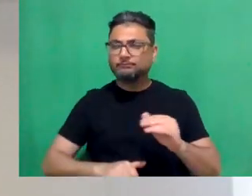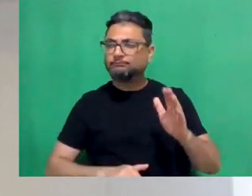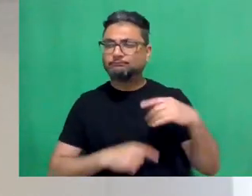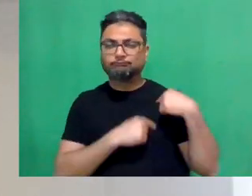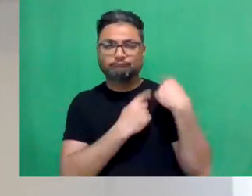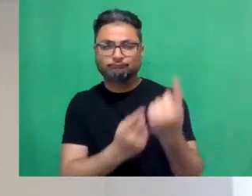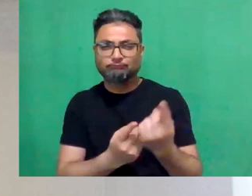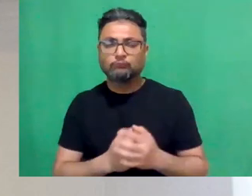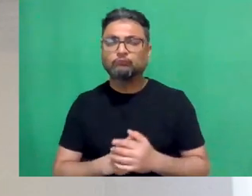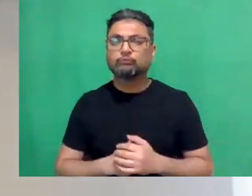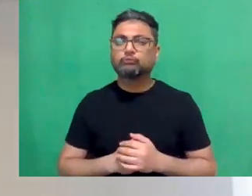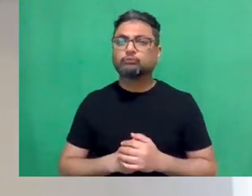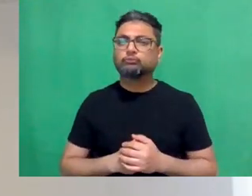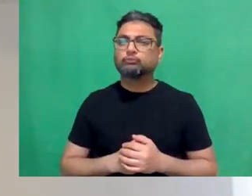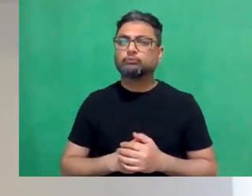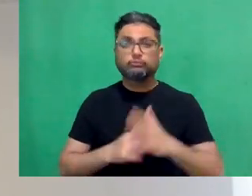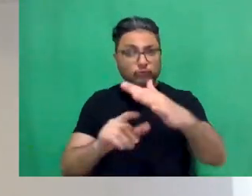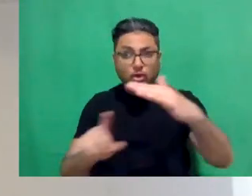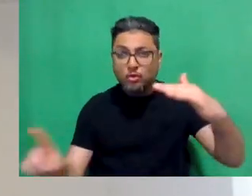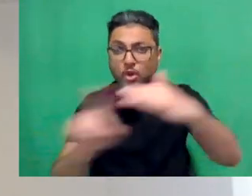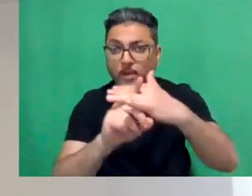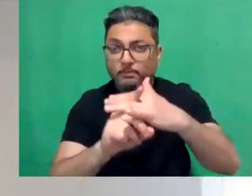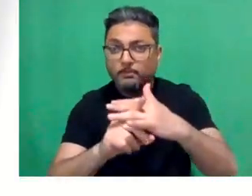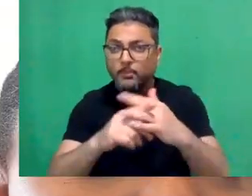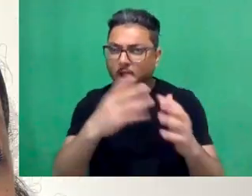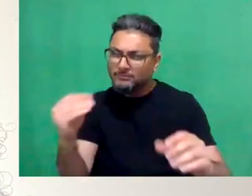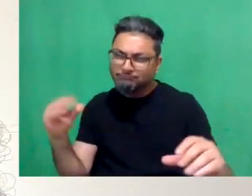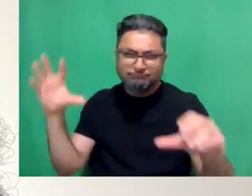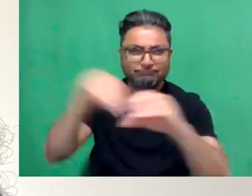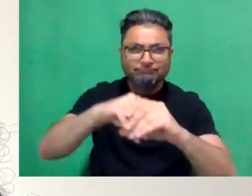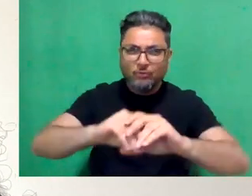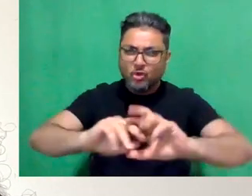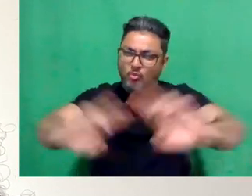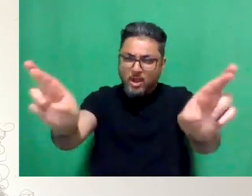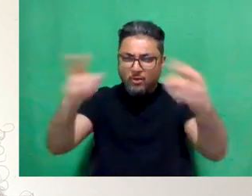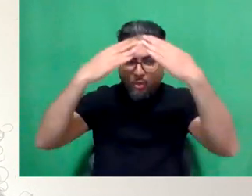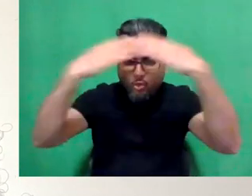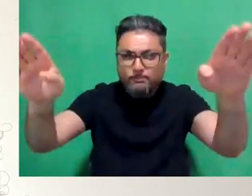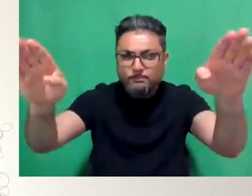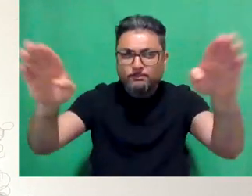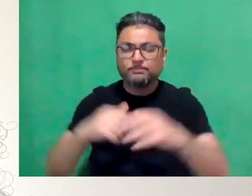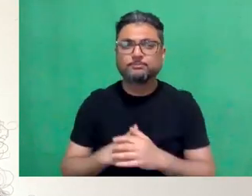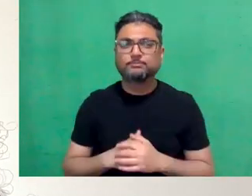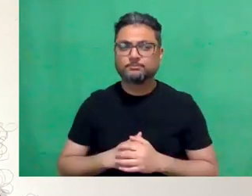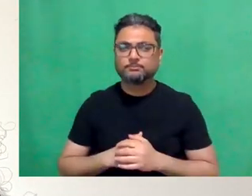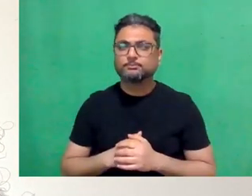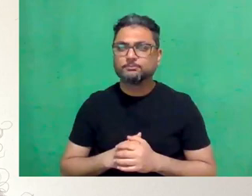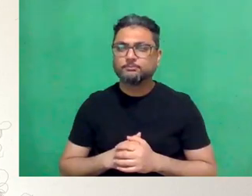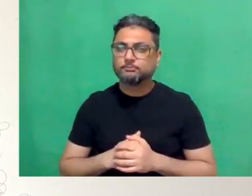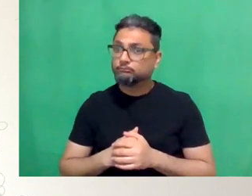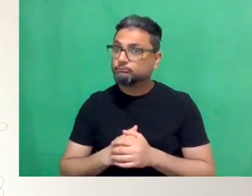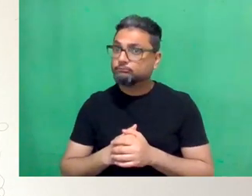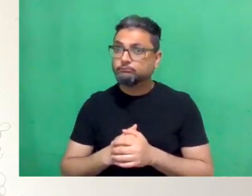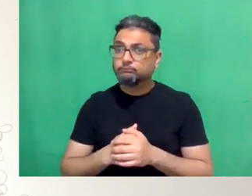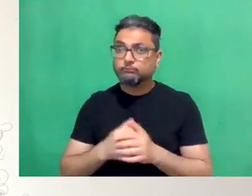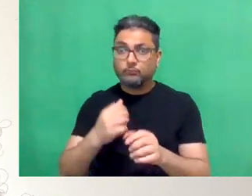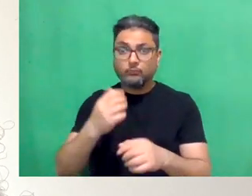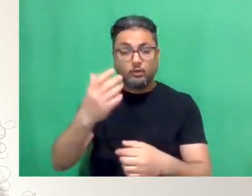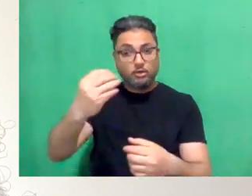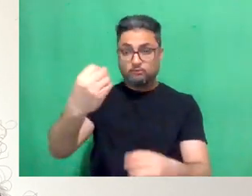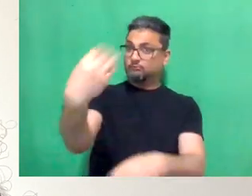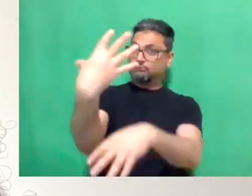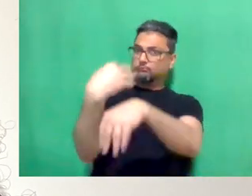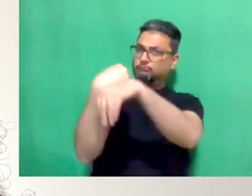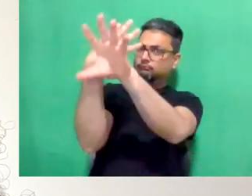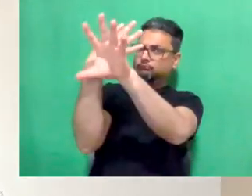up, engage, and be ready to learn. Turn on your camera. Make a connection. Step out